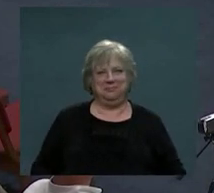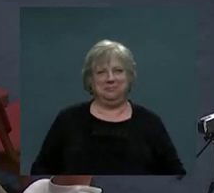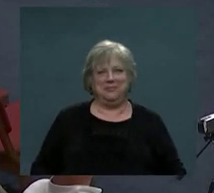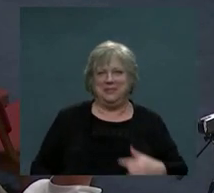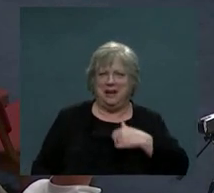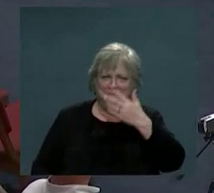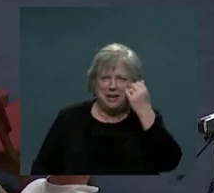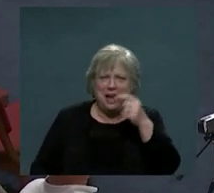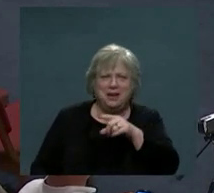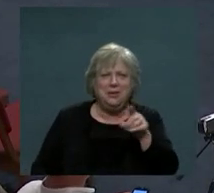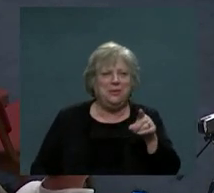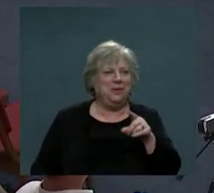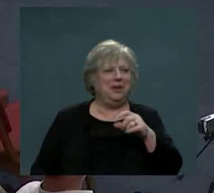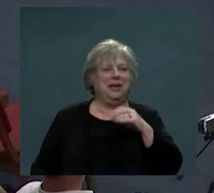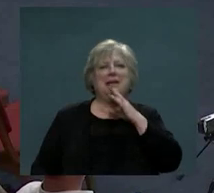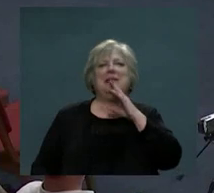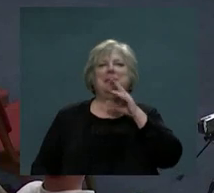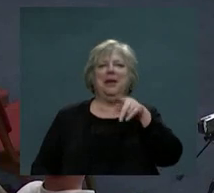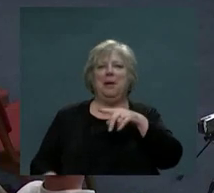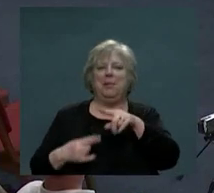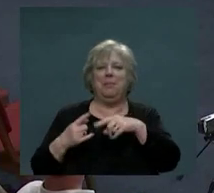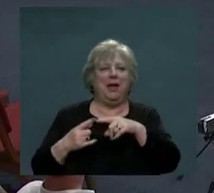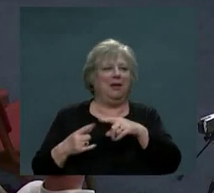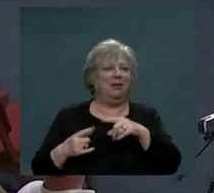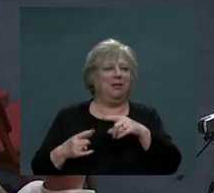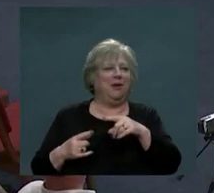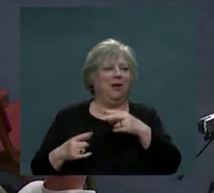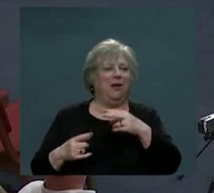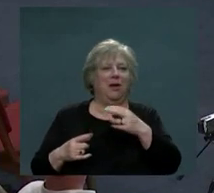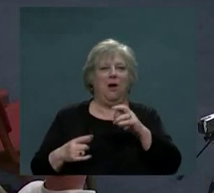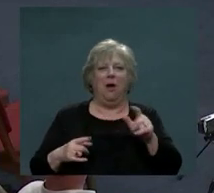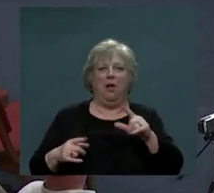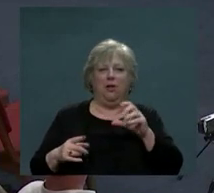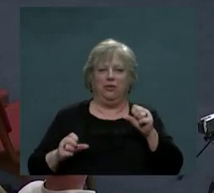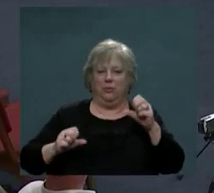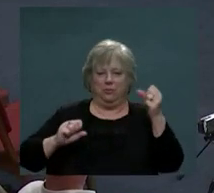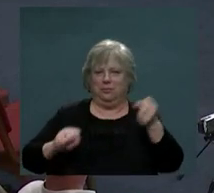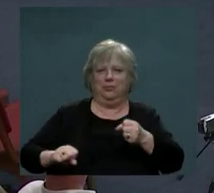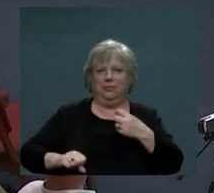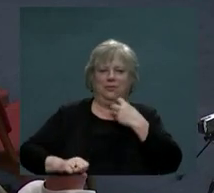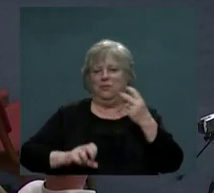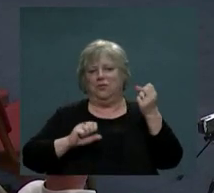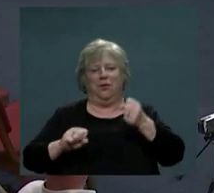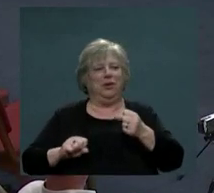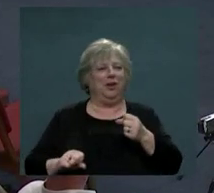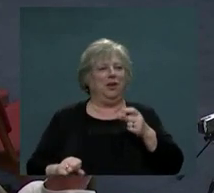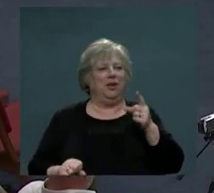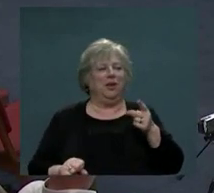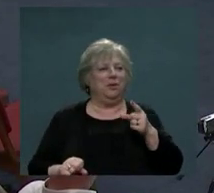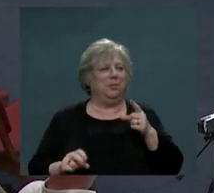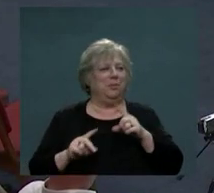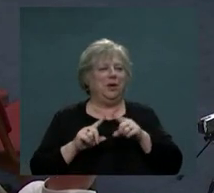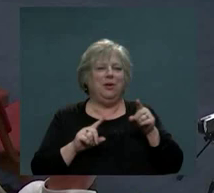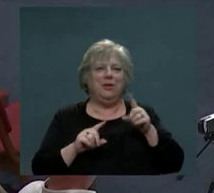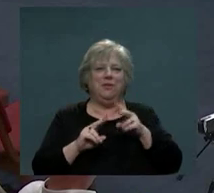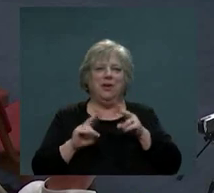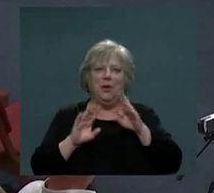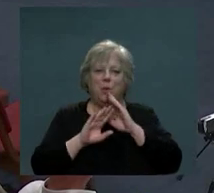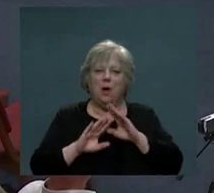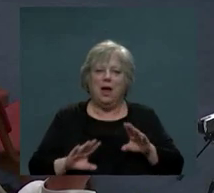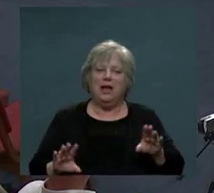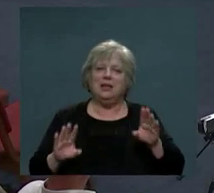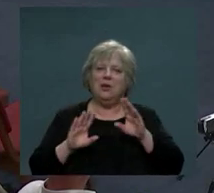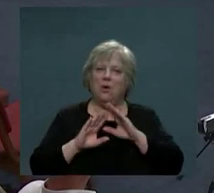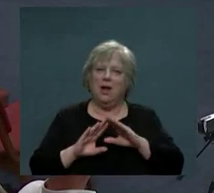I forgot you. They speak up about Hall High so vocally. You're just a quiet, calming